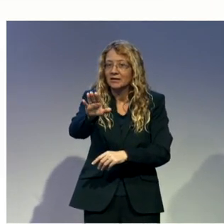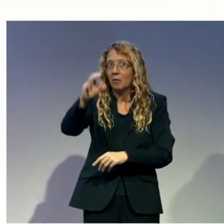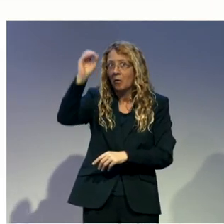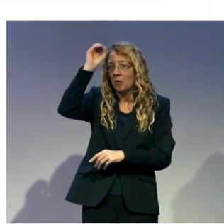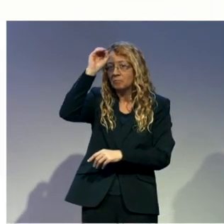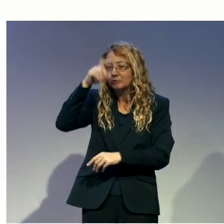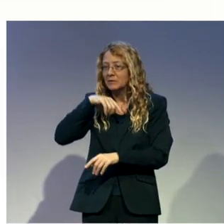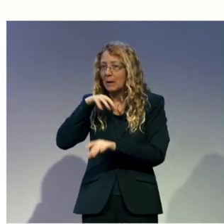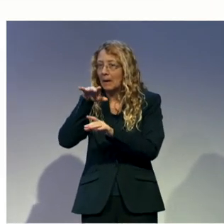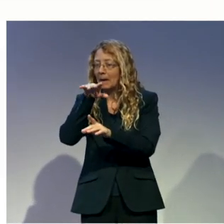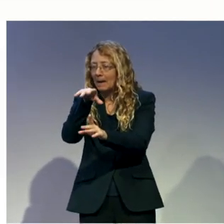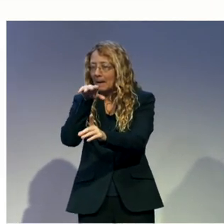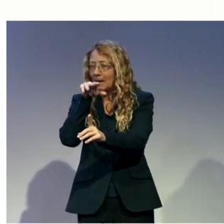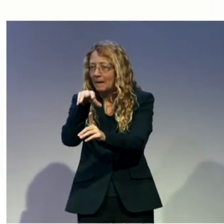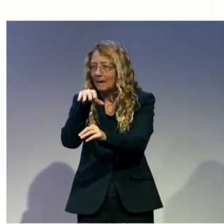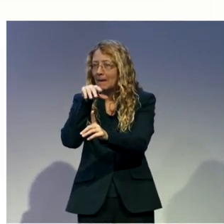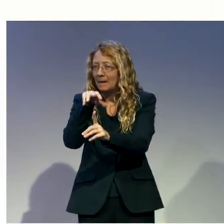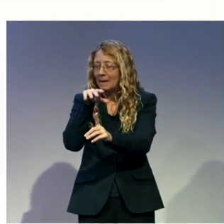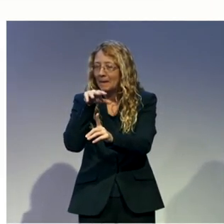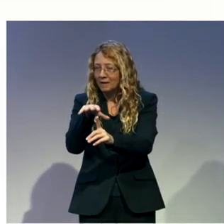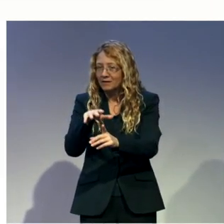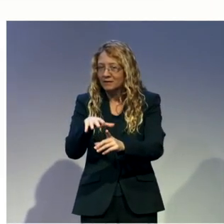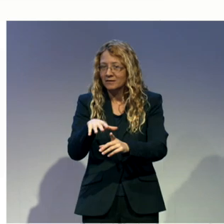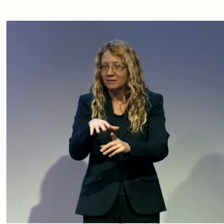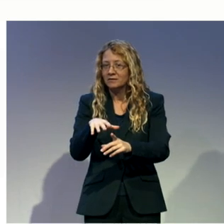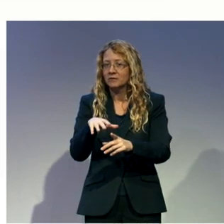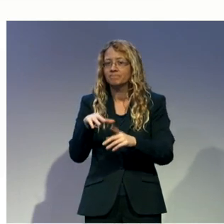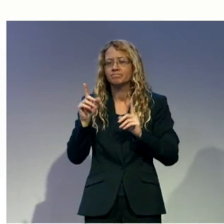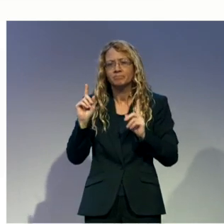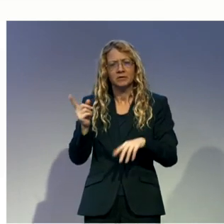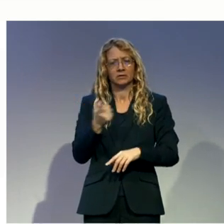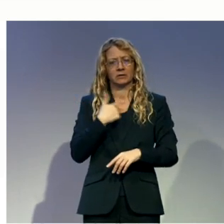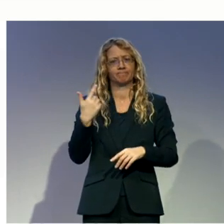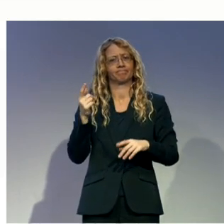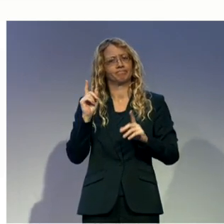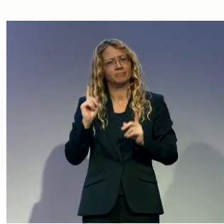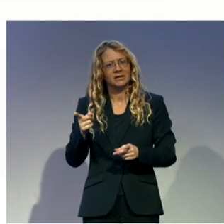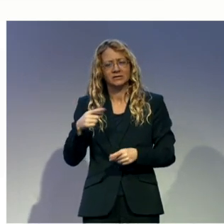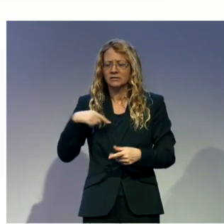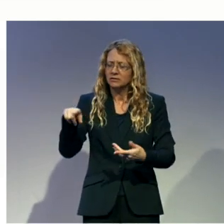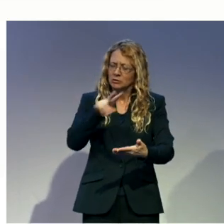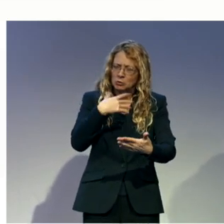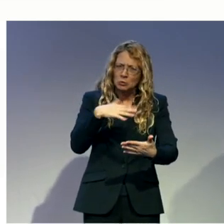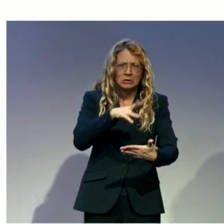see the differences and learn to build up well-informed preferences.